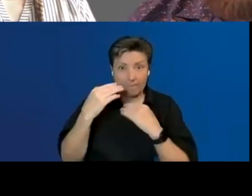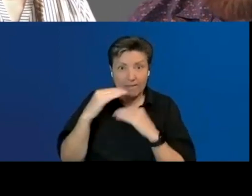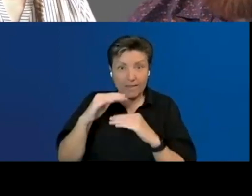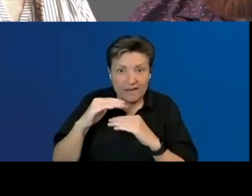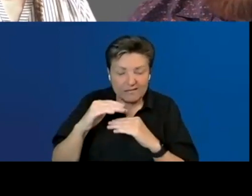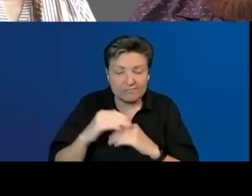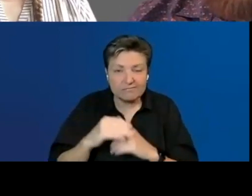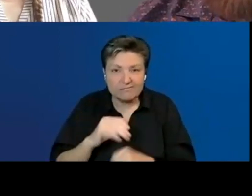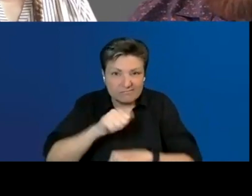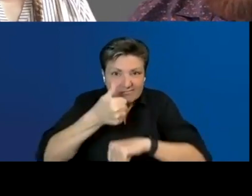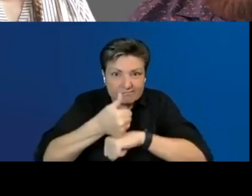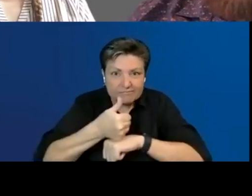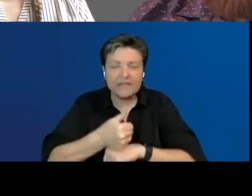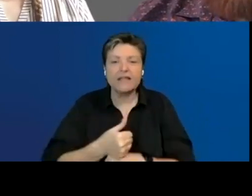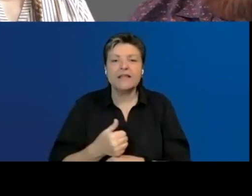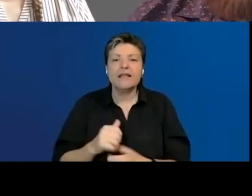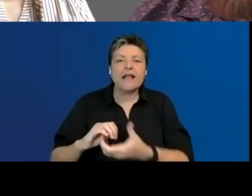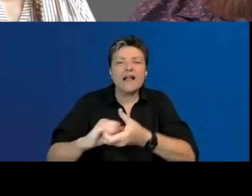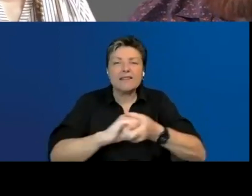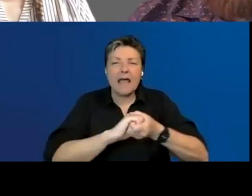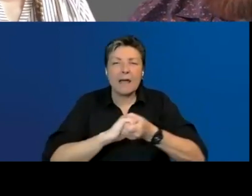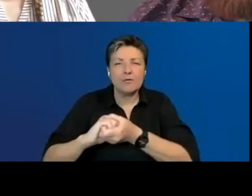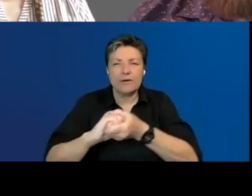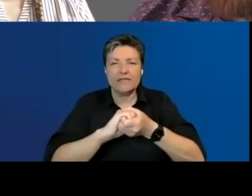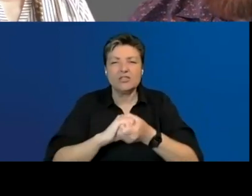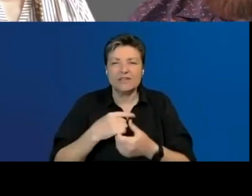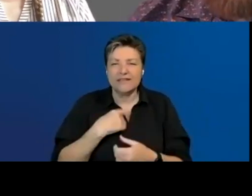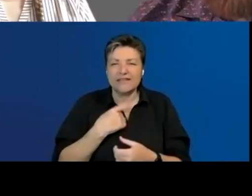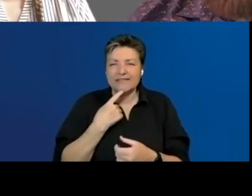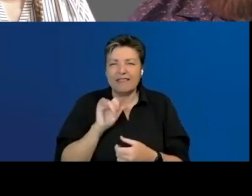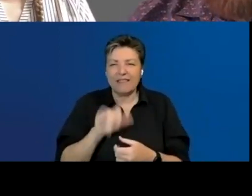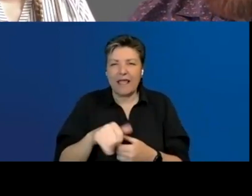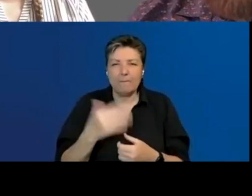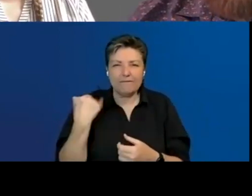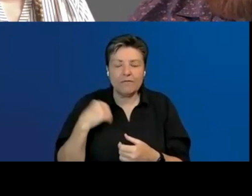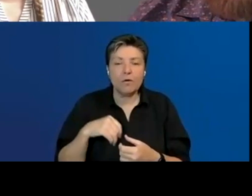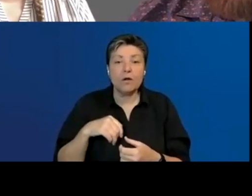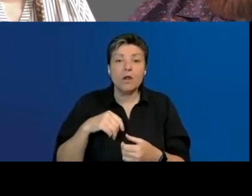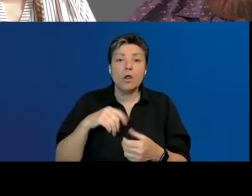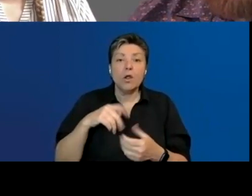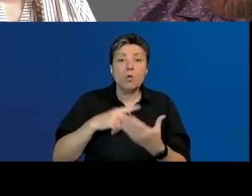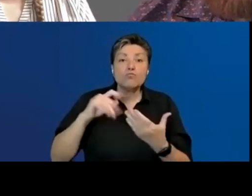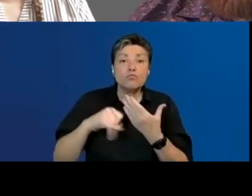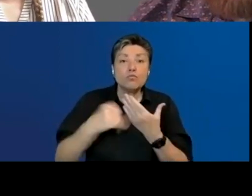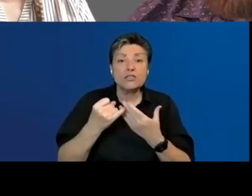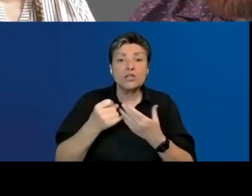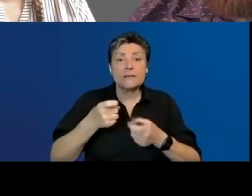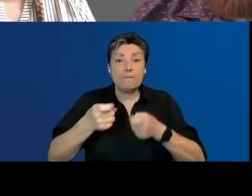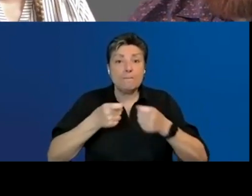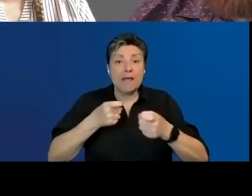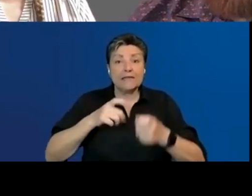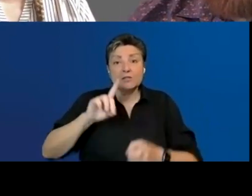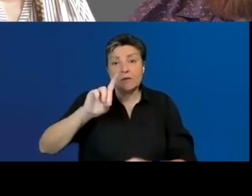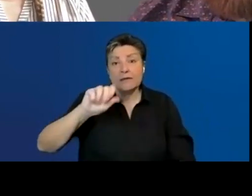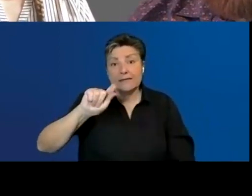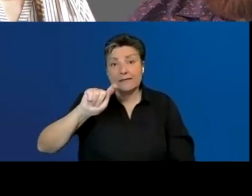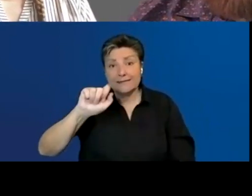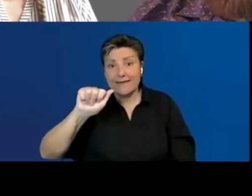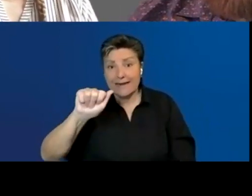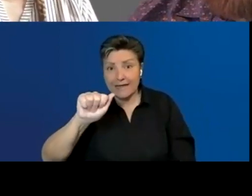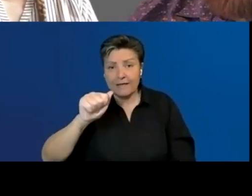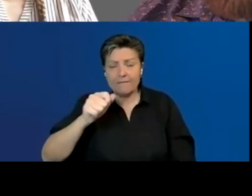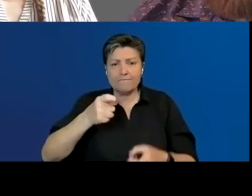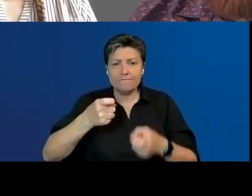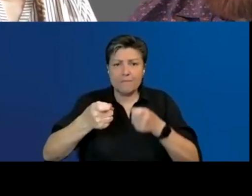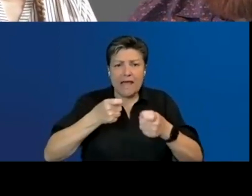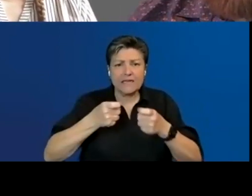So there's also collaboration, which I mentioned, project management and data management. I had to